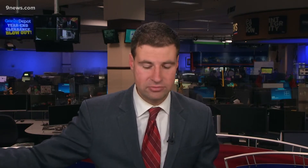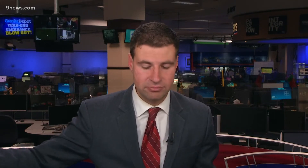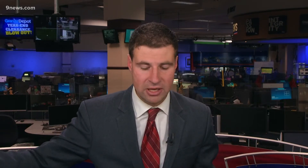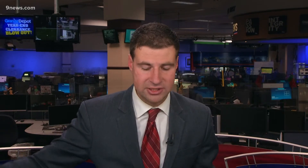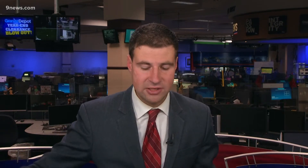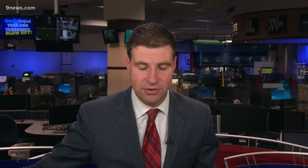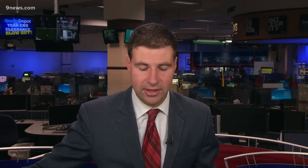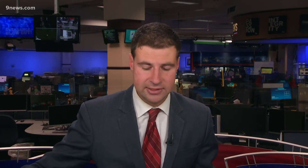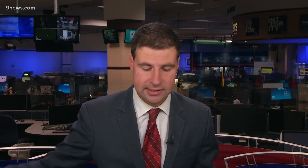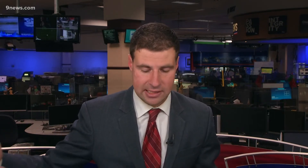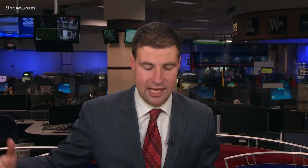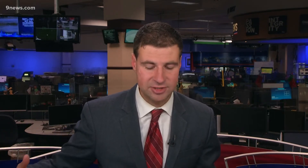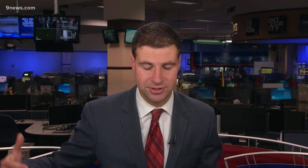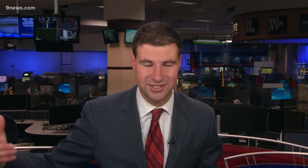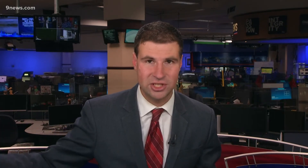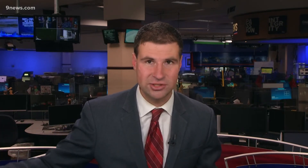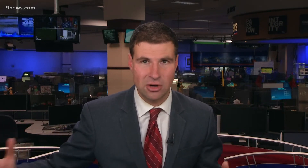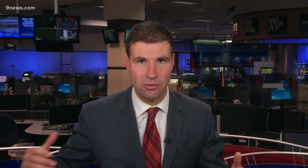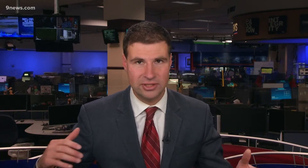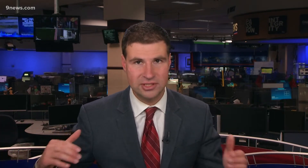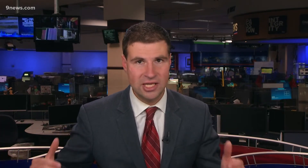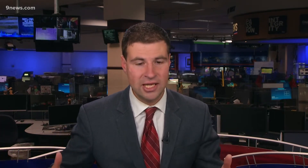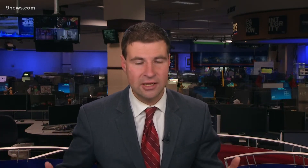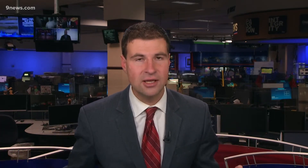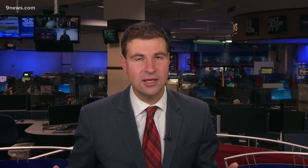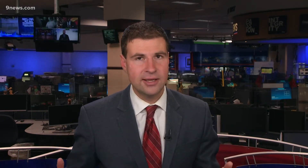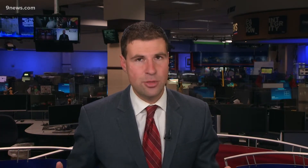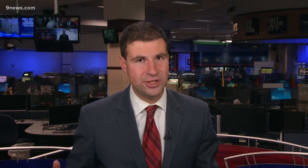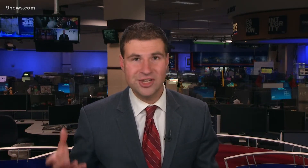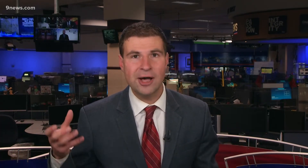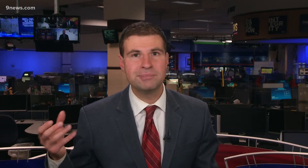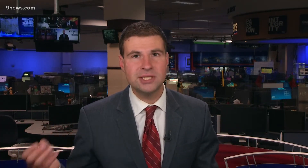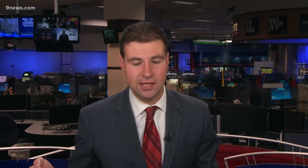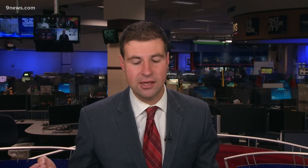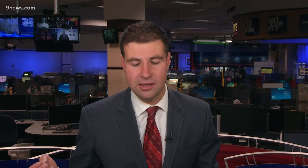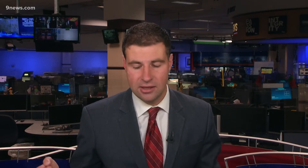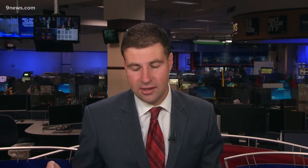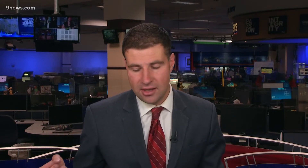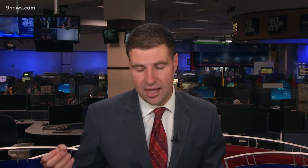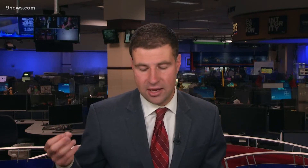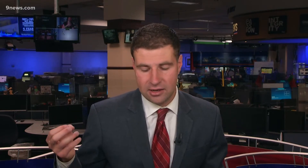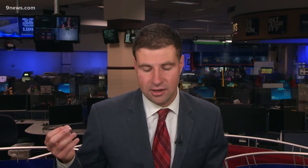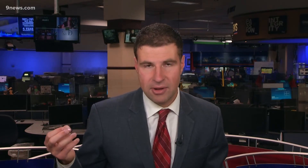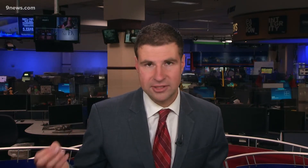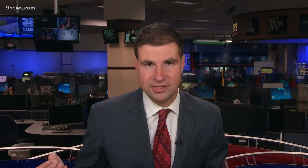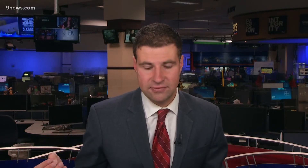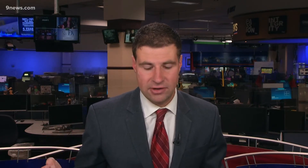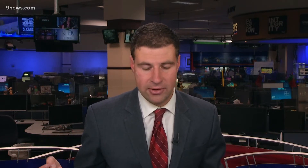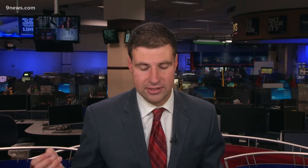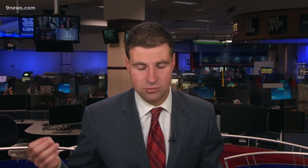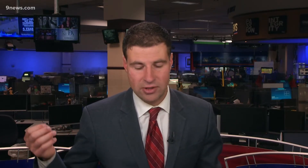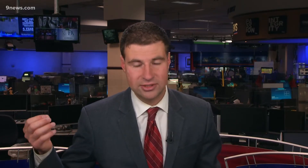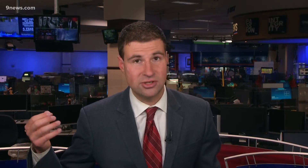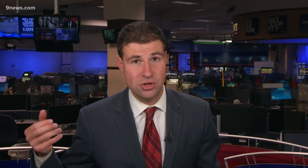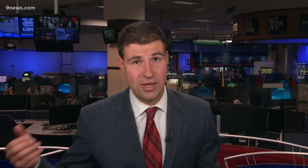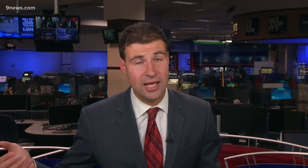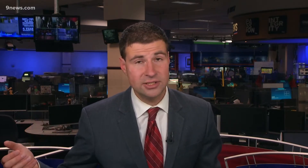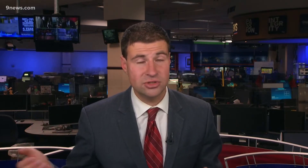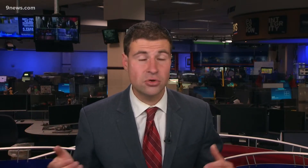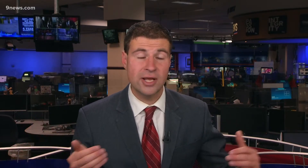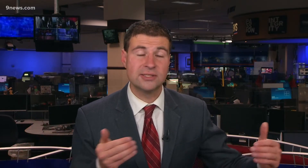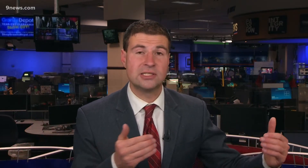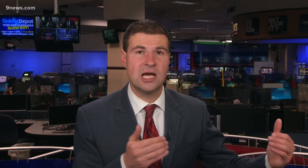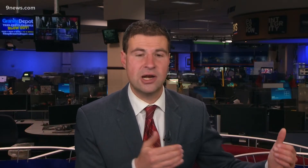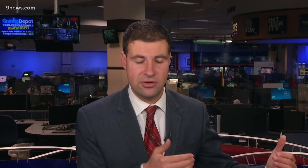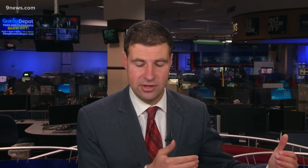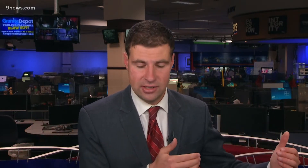for are the positivity rates, the hospitalizations. Are we seeing this uptick in positivity rates as well as new